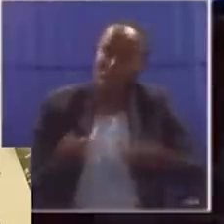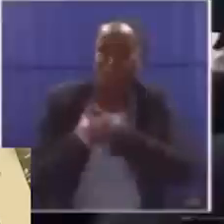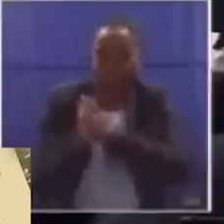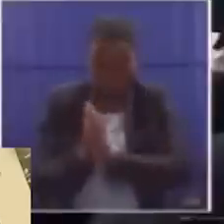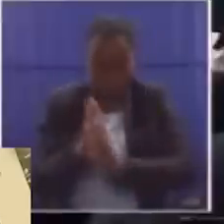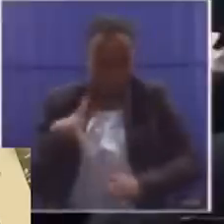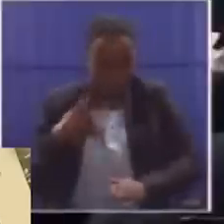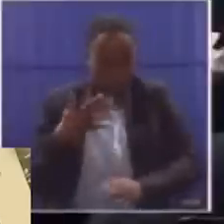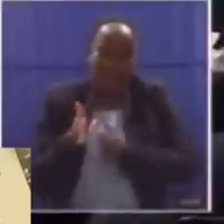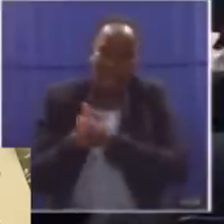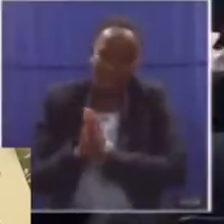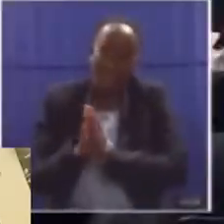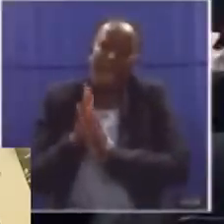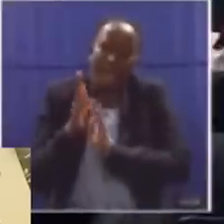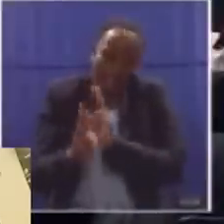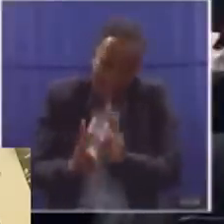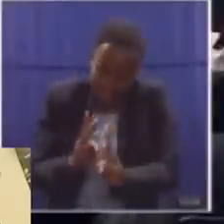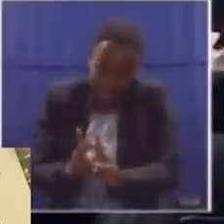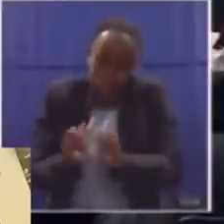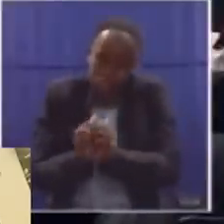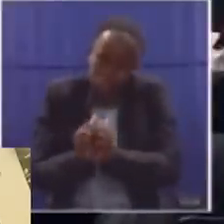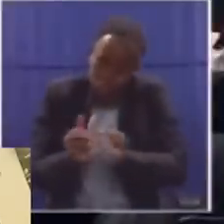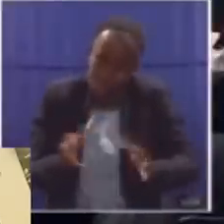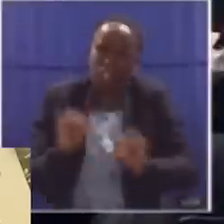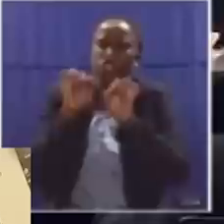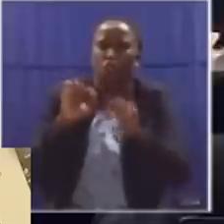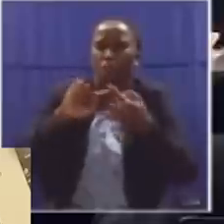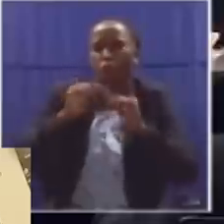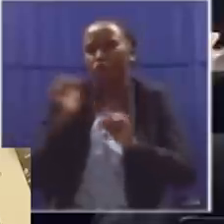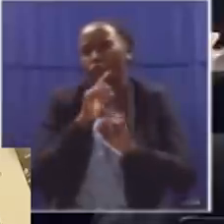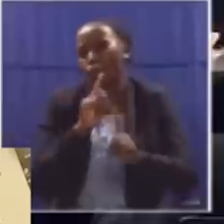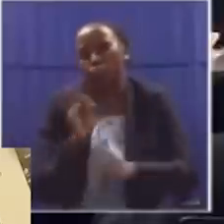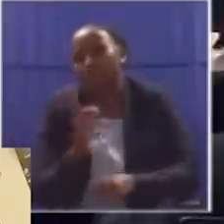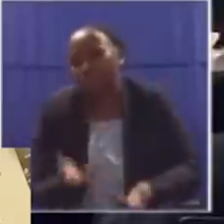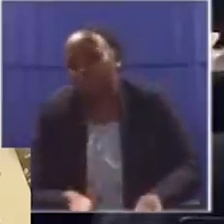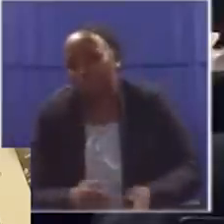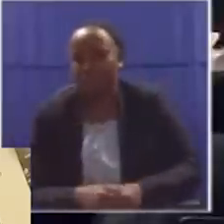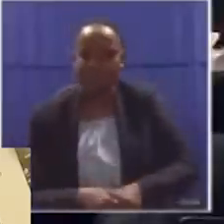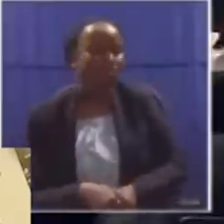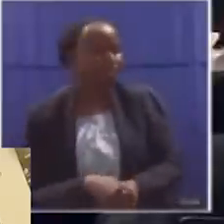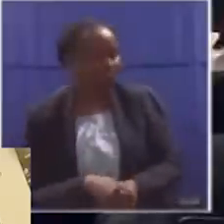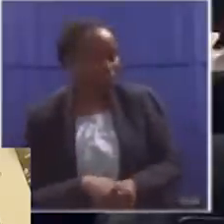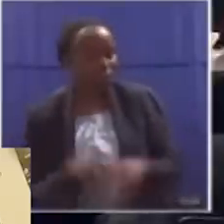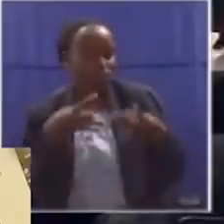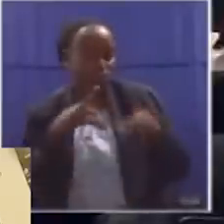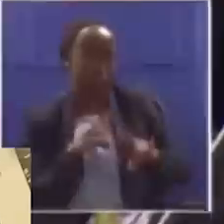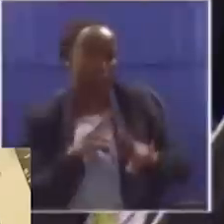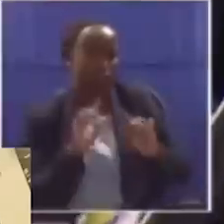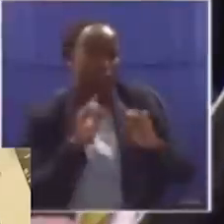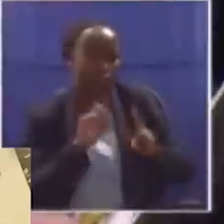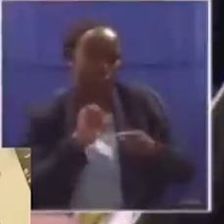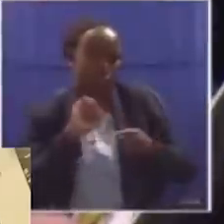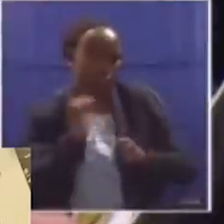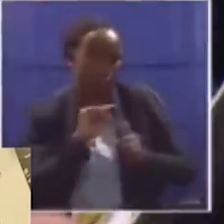restart what your point of order. Chairperson, on a point of order. Over to you. Thank you very